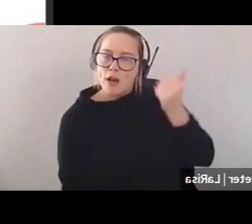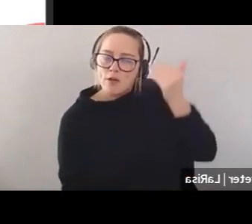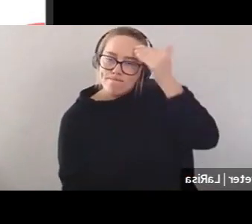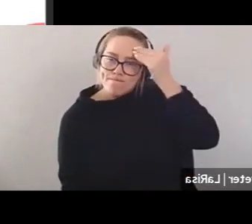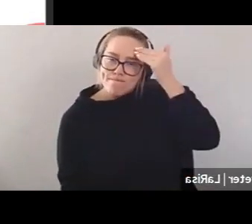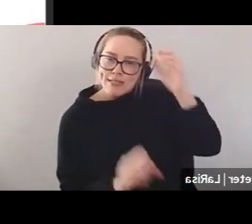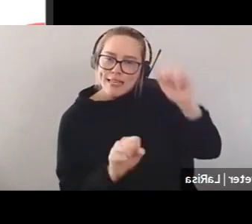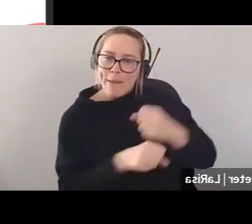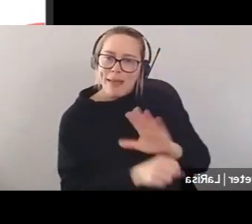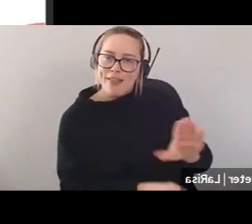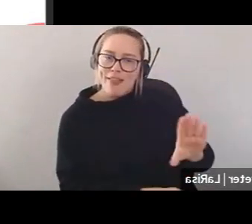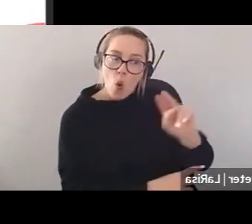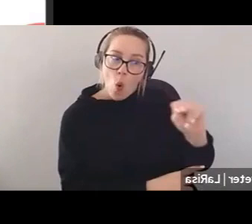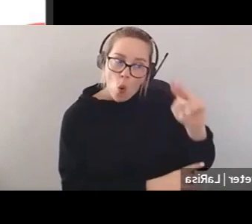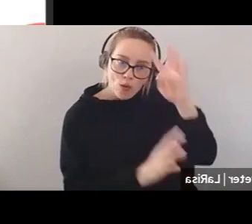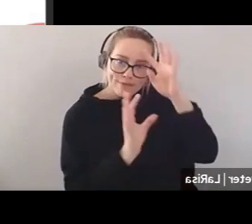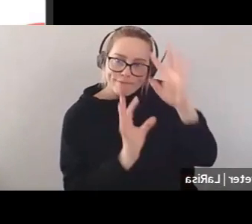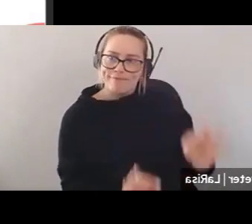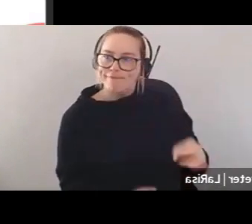to